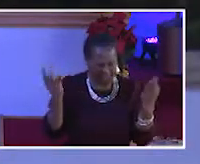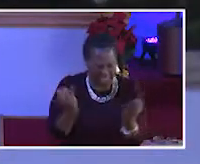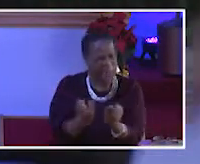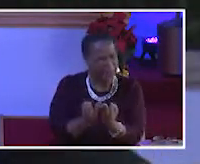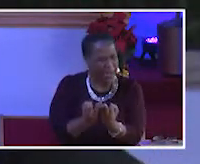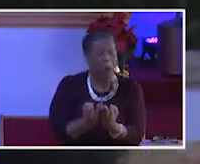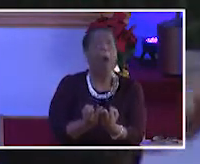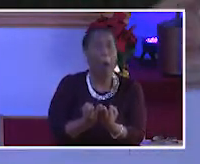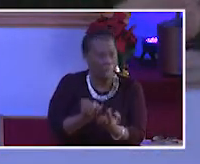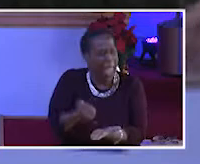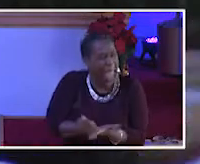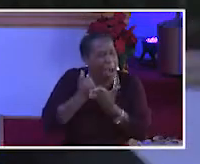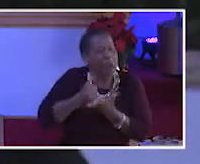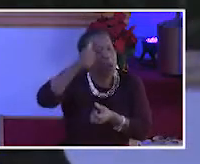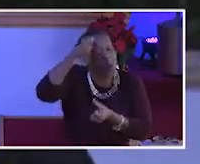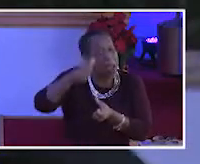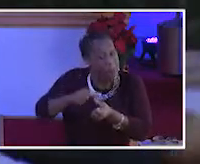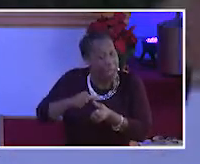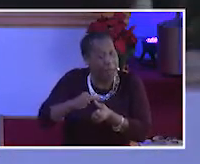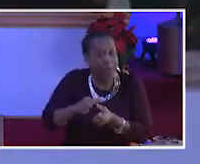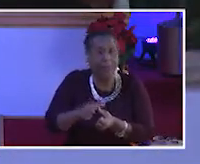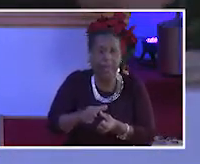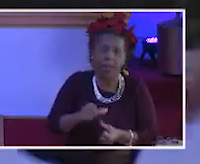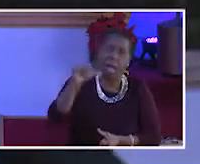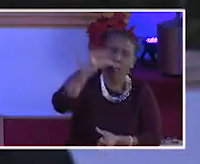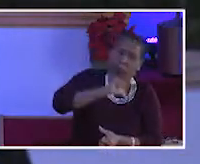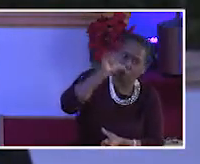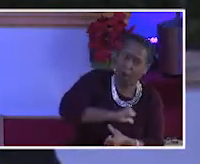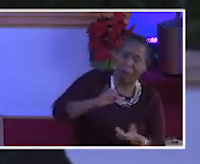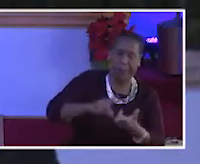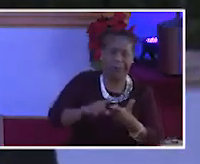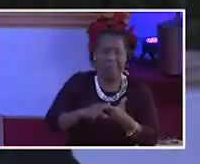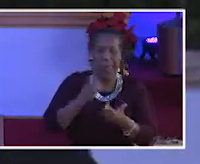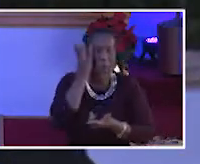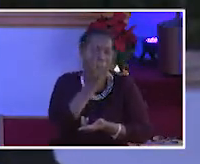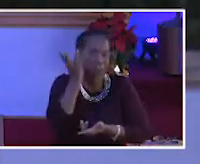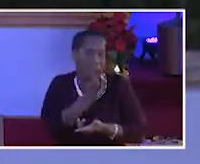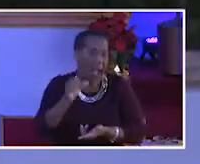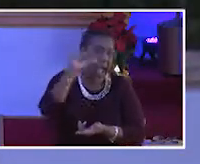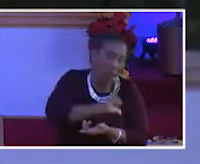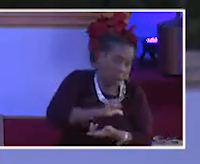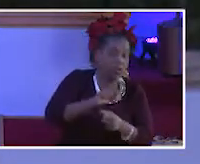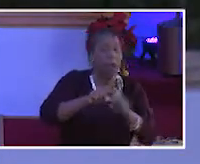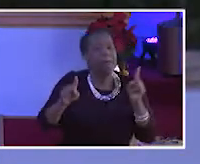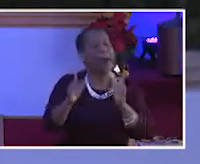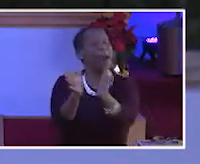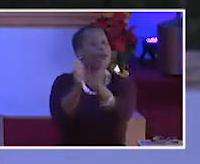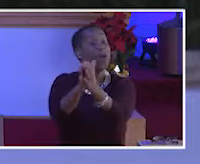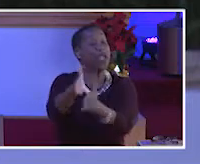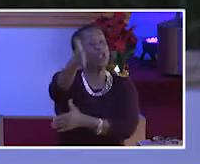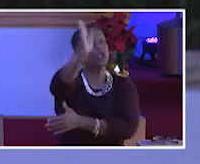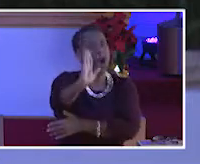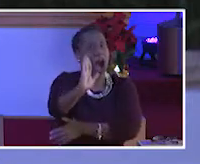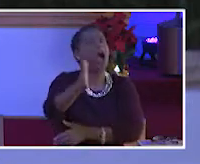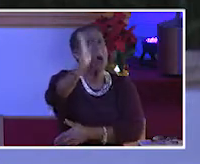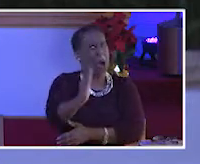I'm reminded that there are bootleggers and wine bibbers. But praise be to God, God knows how to get in